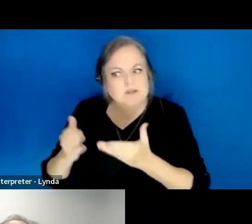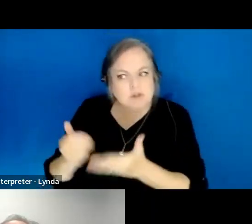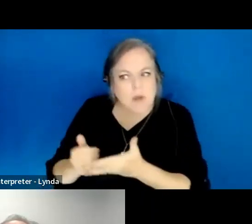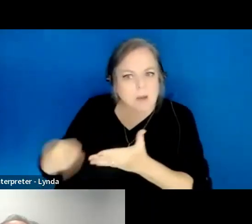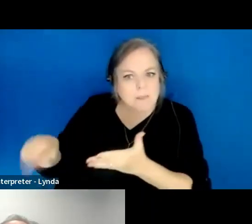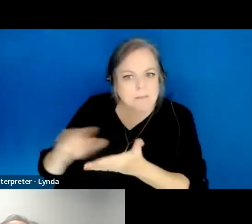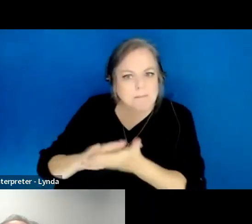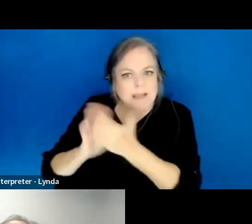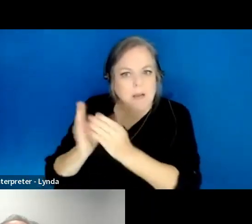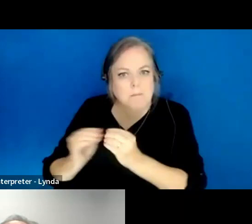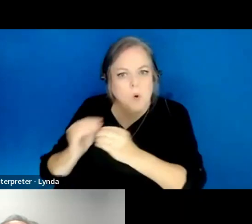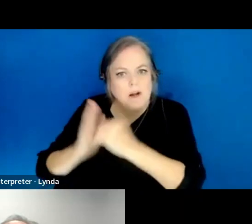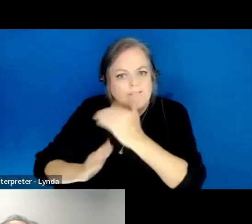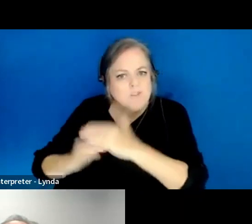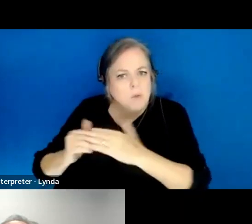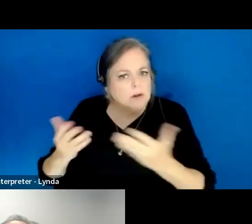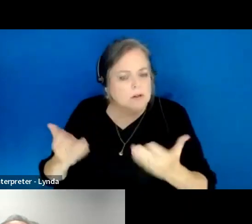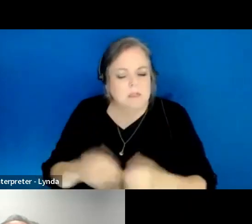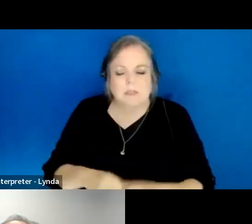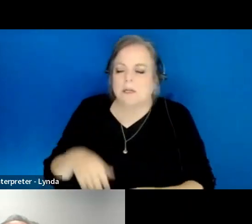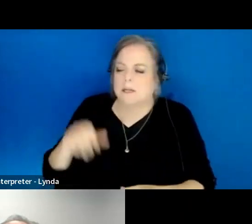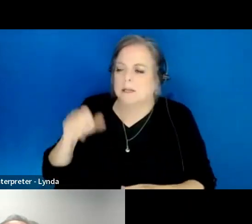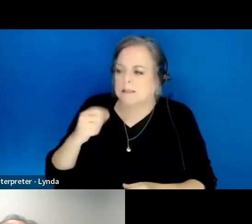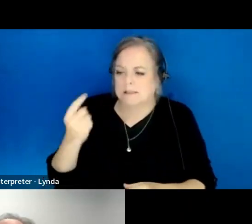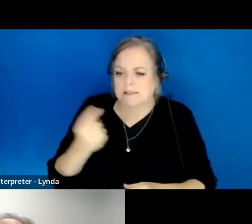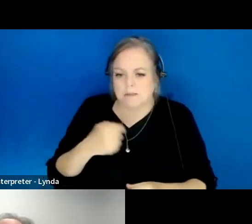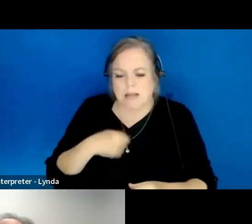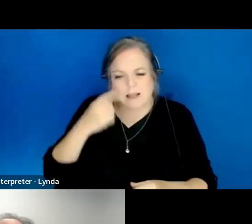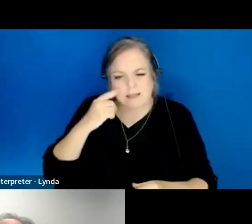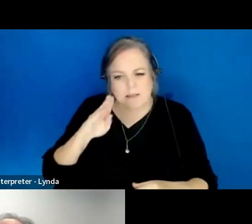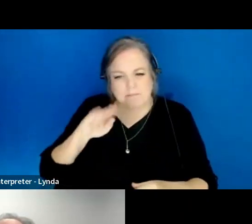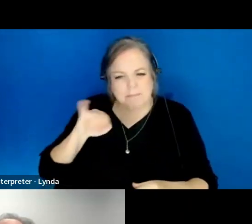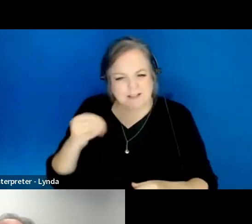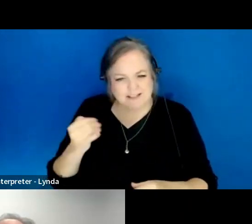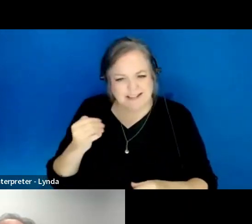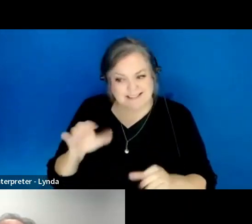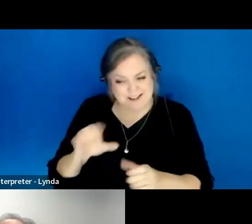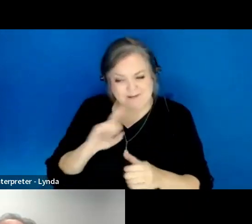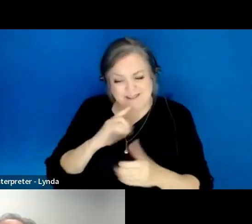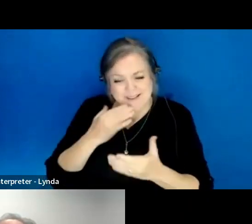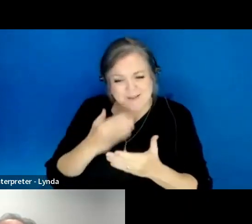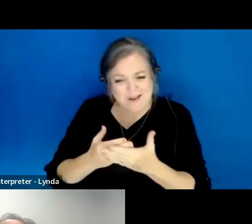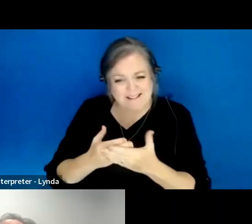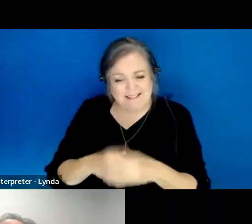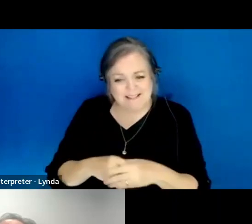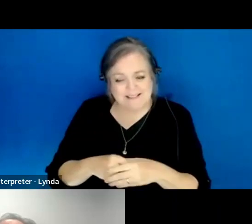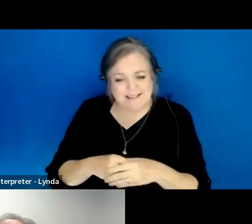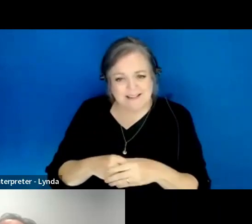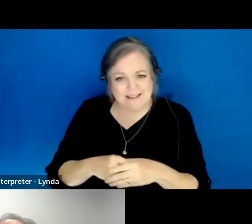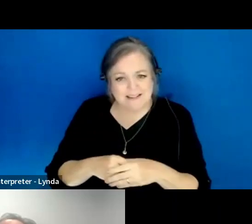more comfortable with it? Yeah, it's something that I think it sounded like BJ did really well, is that